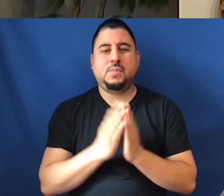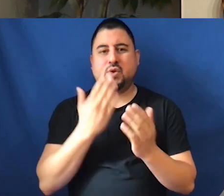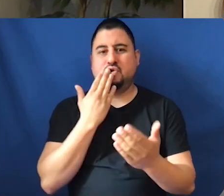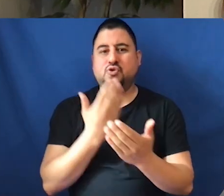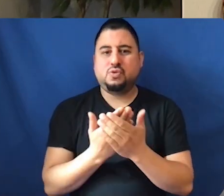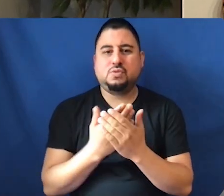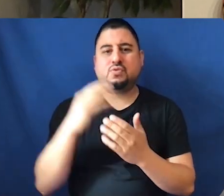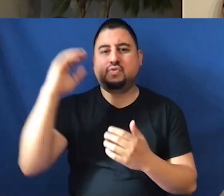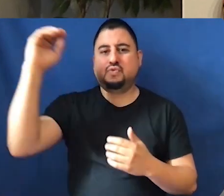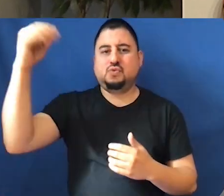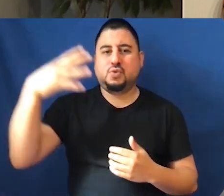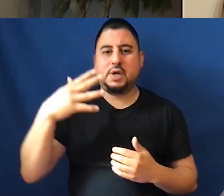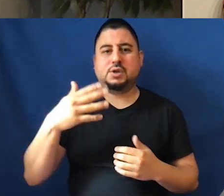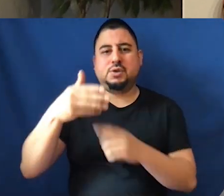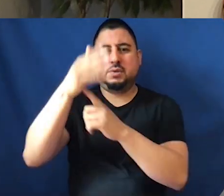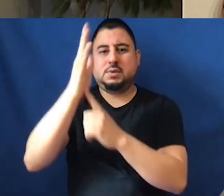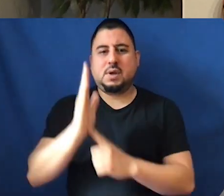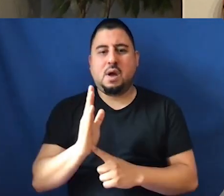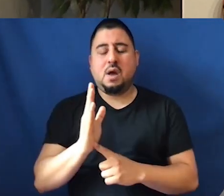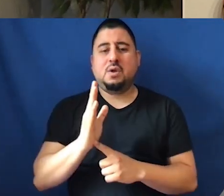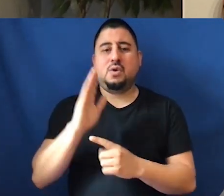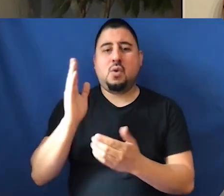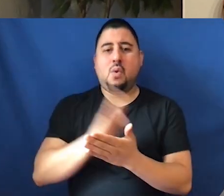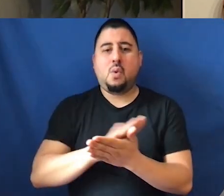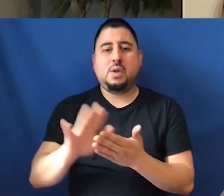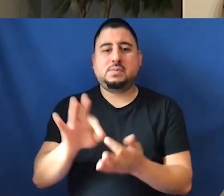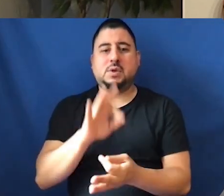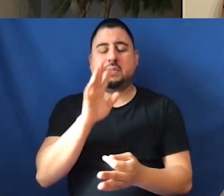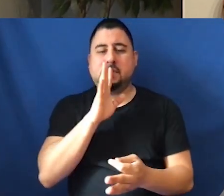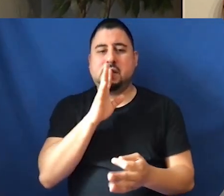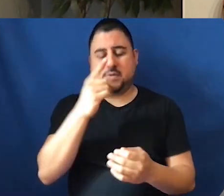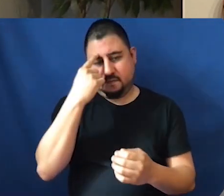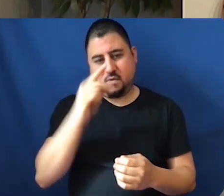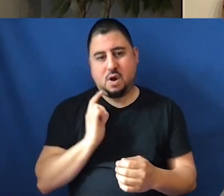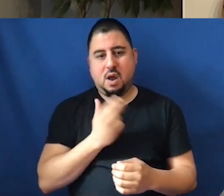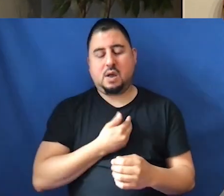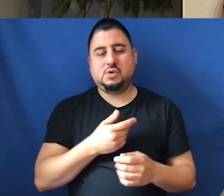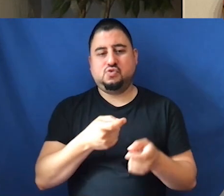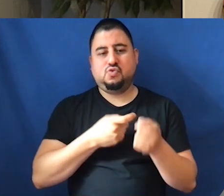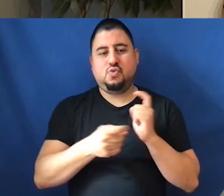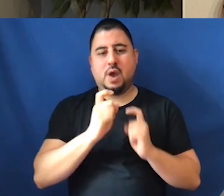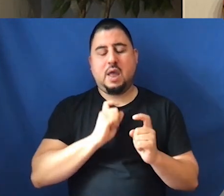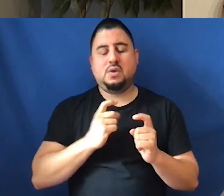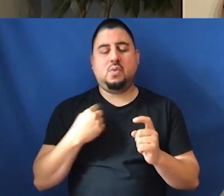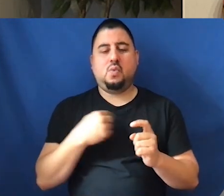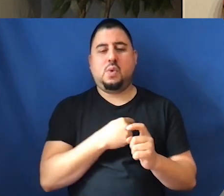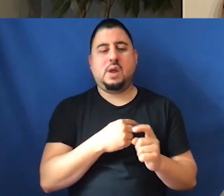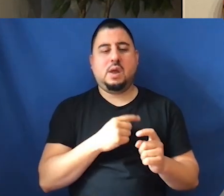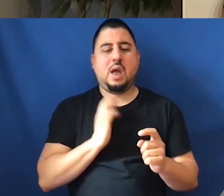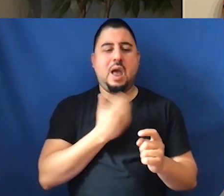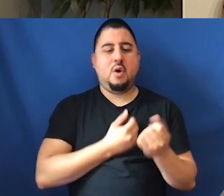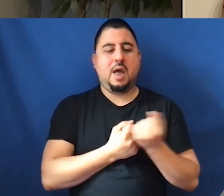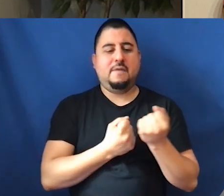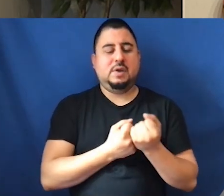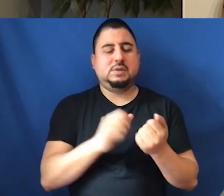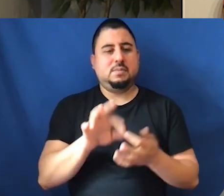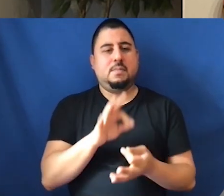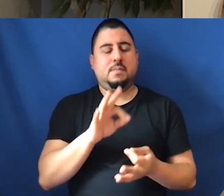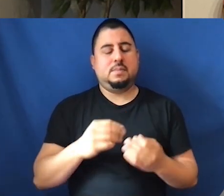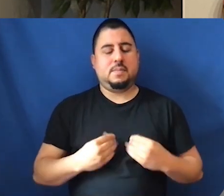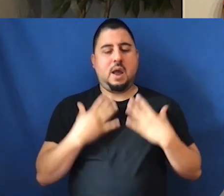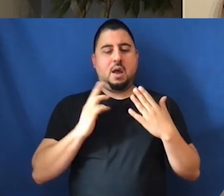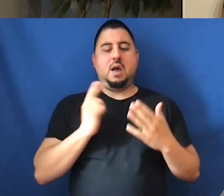Good and gracious God, your Holy Spirit speaks for us. Grant what our advocate inspires us to